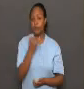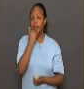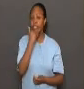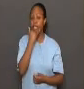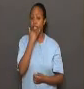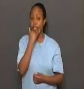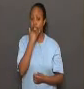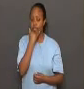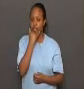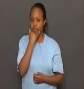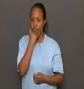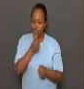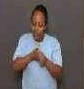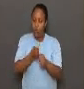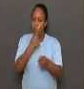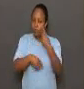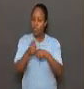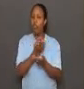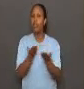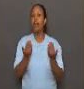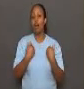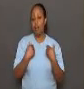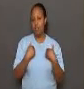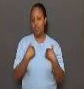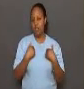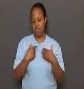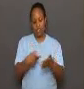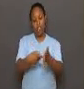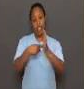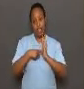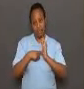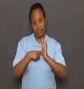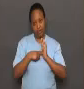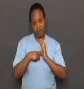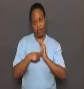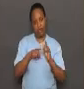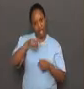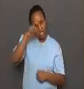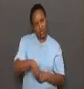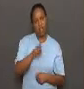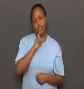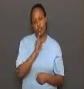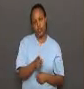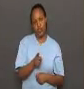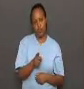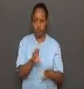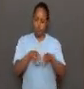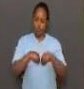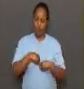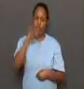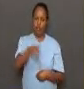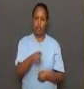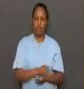Mistakes have consequences, and accountability requires that we accept them.